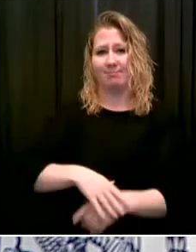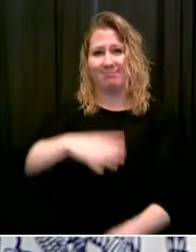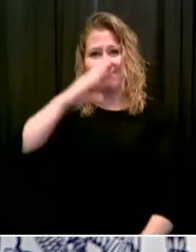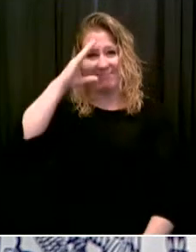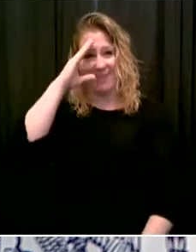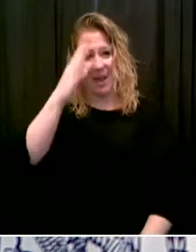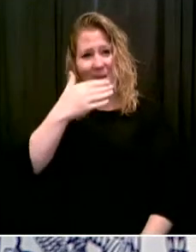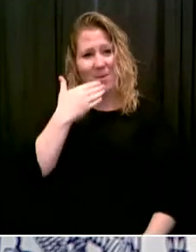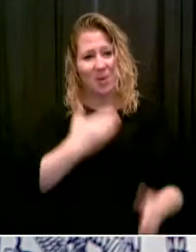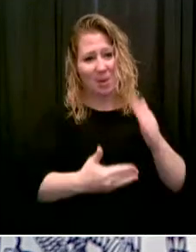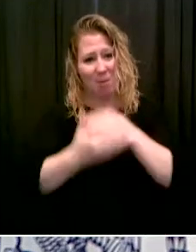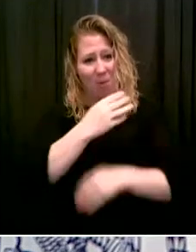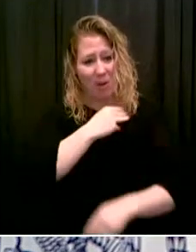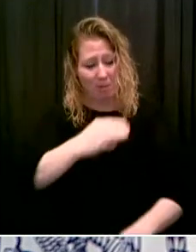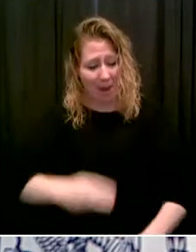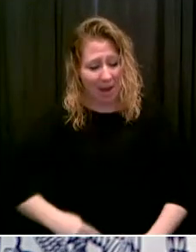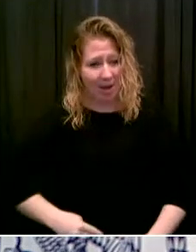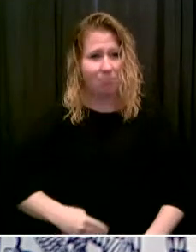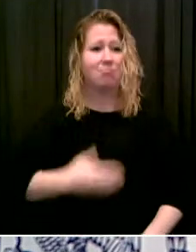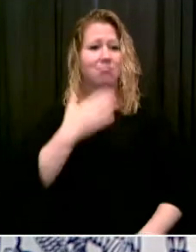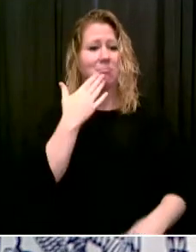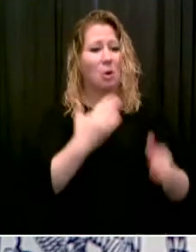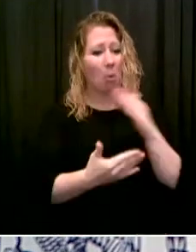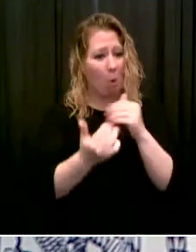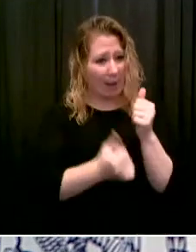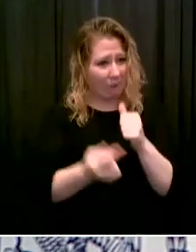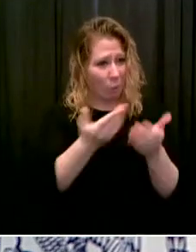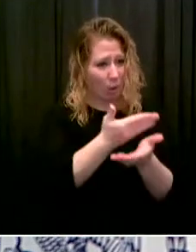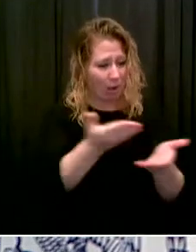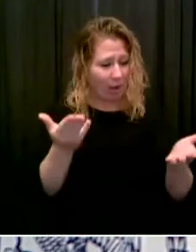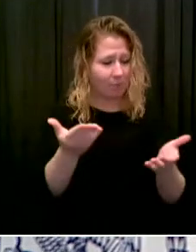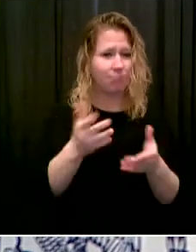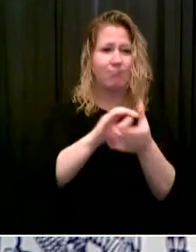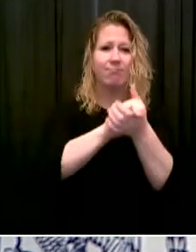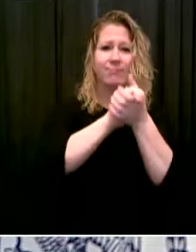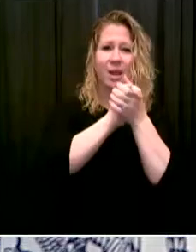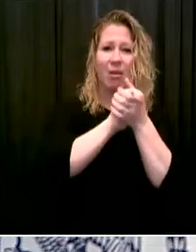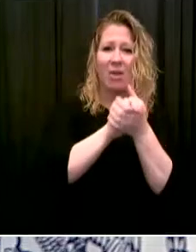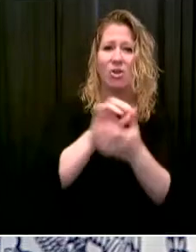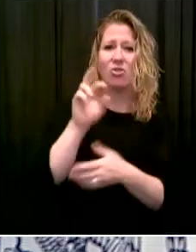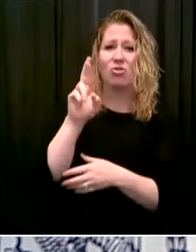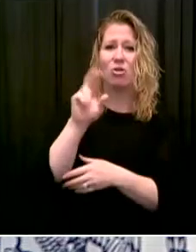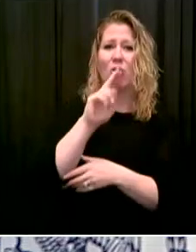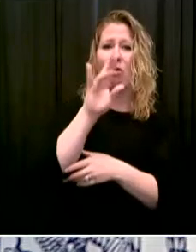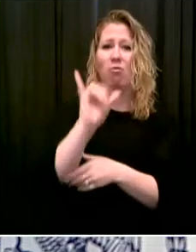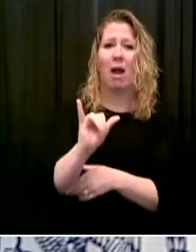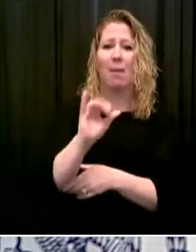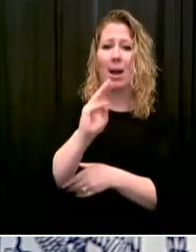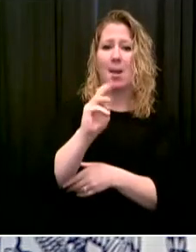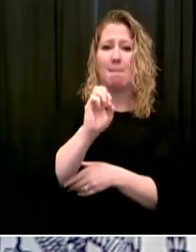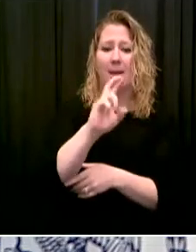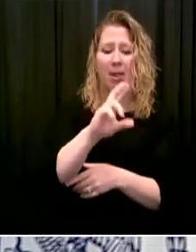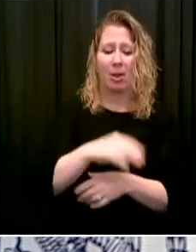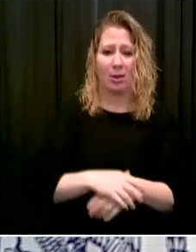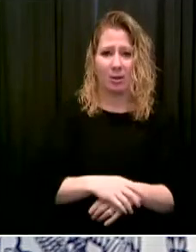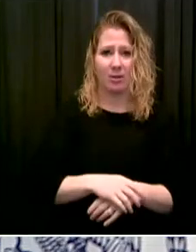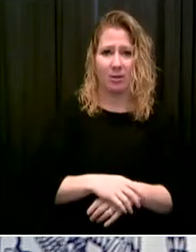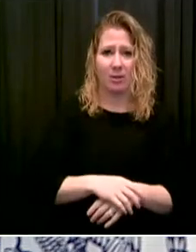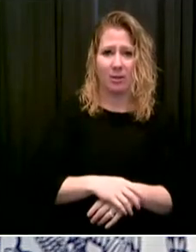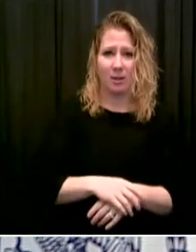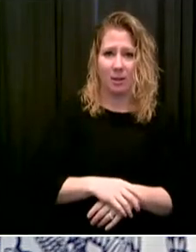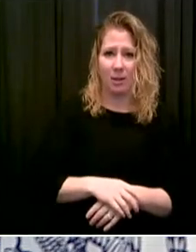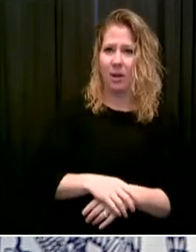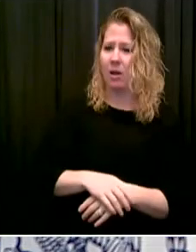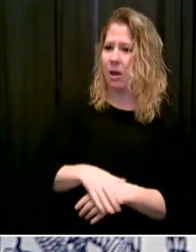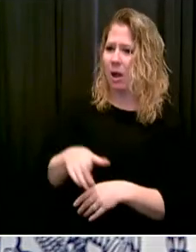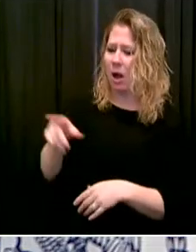and congratulations to Rabbi Miller. James, you forgot to say it is once again, objectively and truly, a beautiful